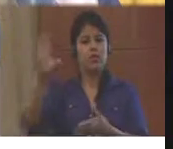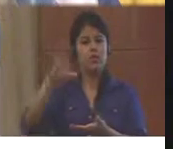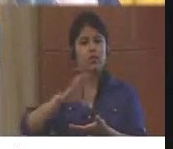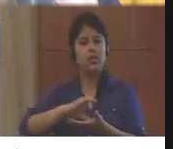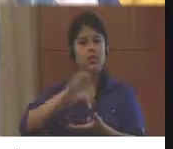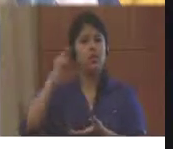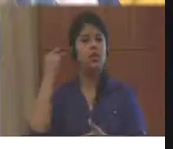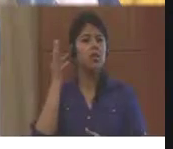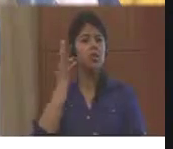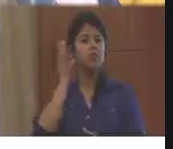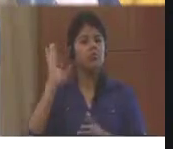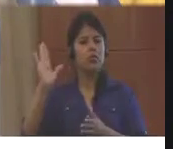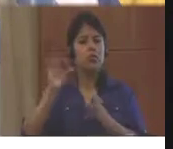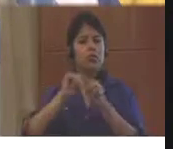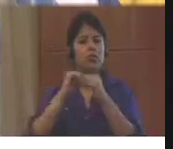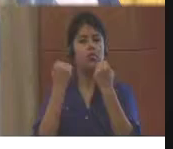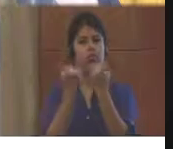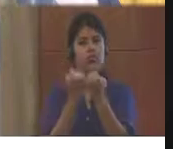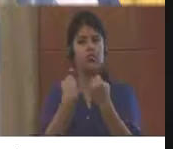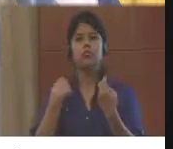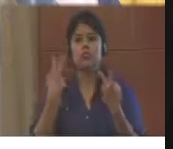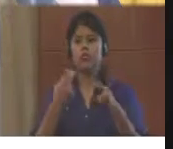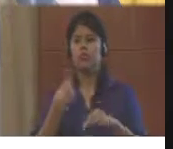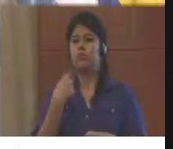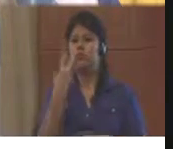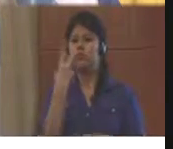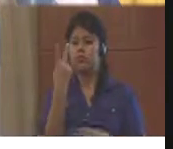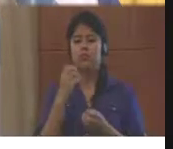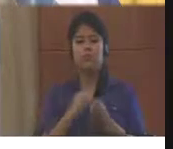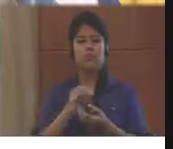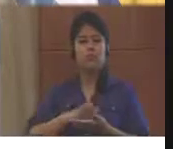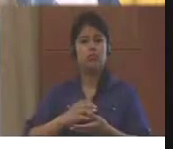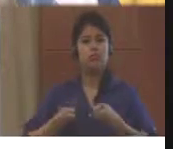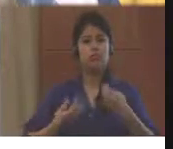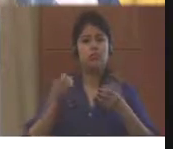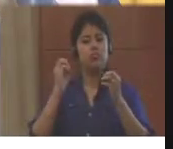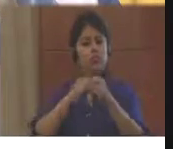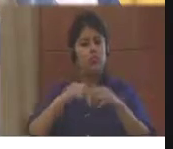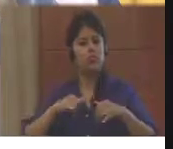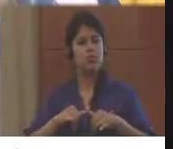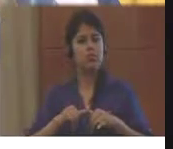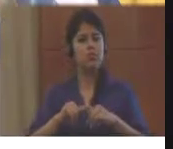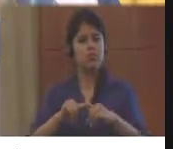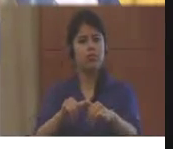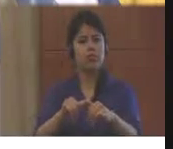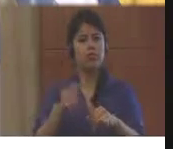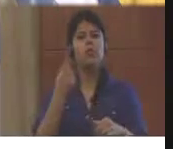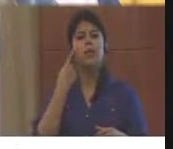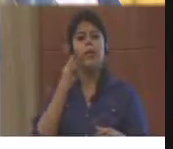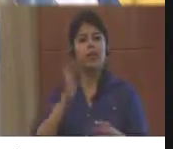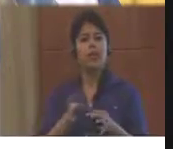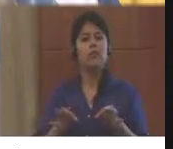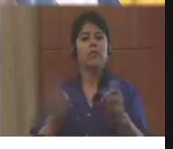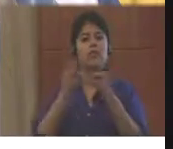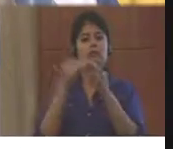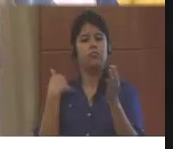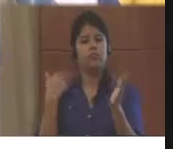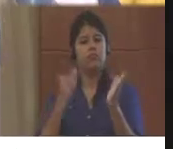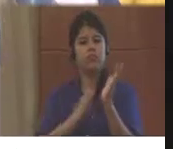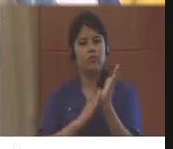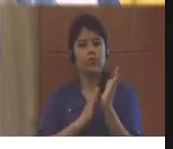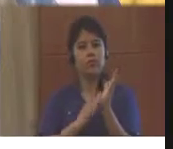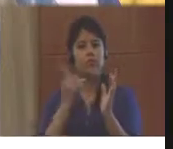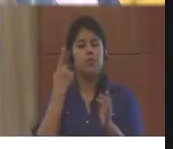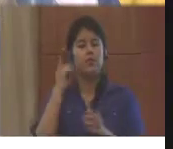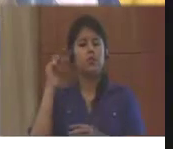the chance to continue partnering and especially applaud the leadership of the two visionary women on